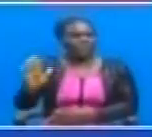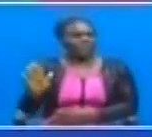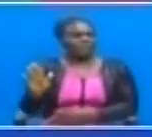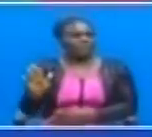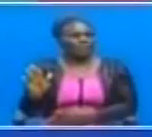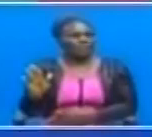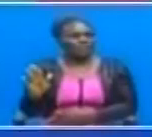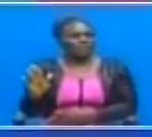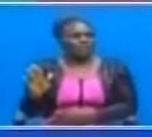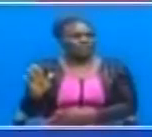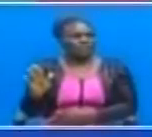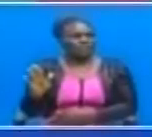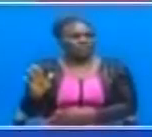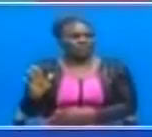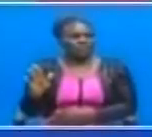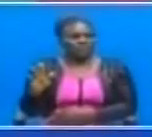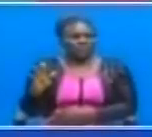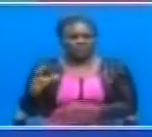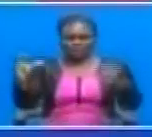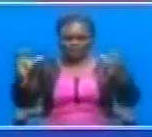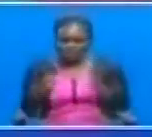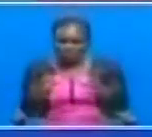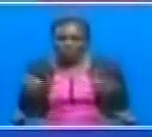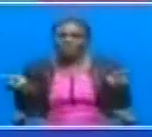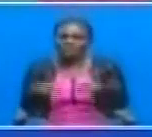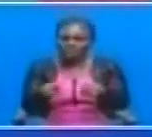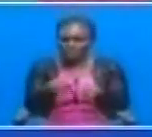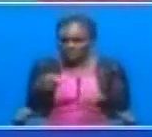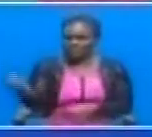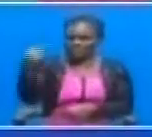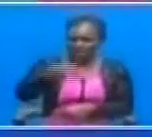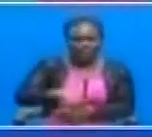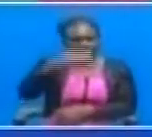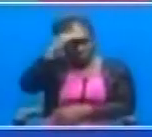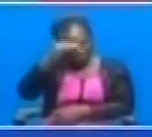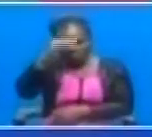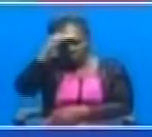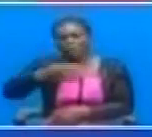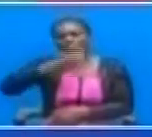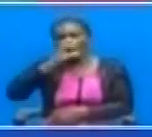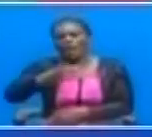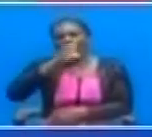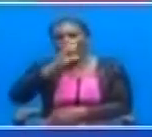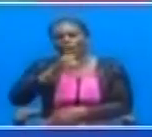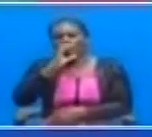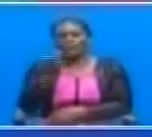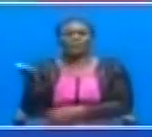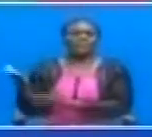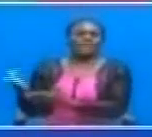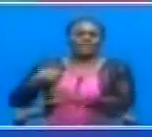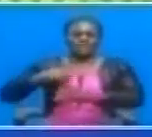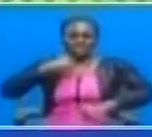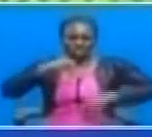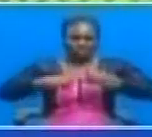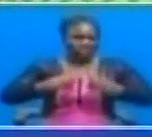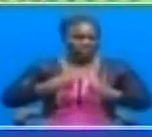Obama actually was here. So his group and his caliber were here. And he used to come, he socializes, he drinks with them, he goes, he comes, he socializes, he drinks with them, he